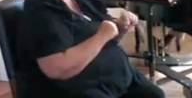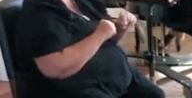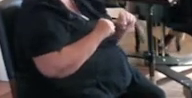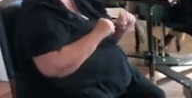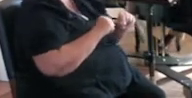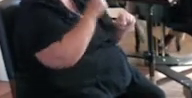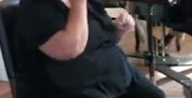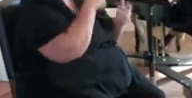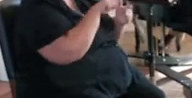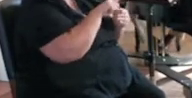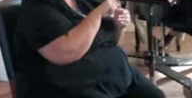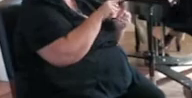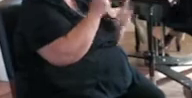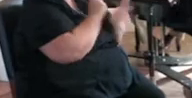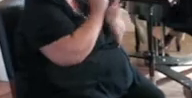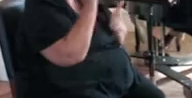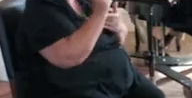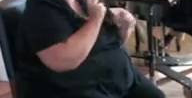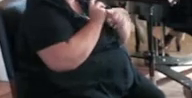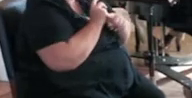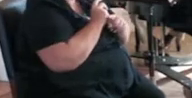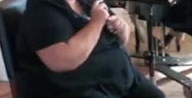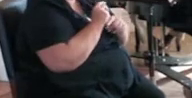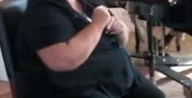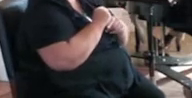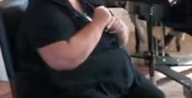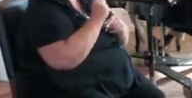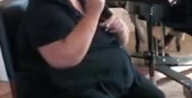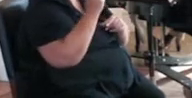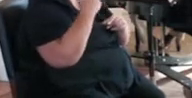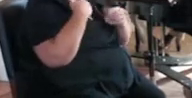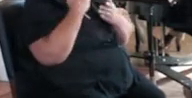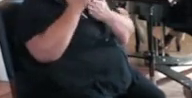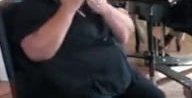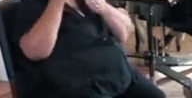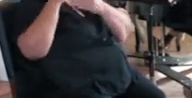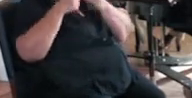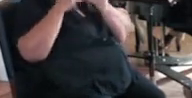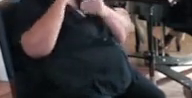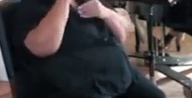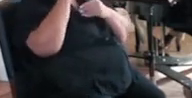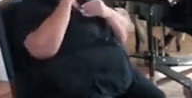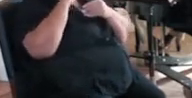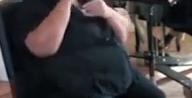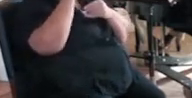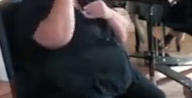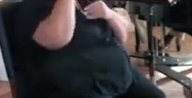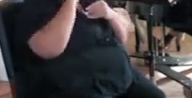Judy and her ecclesiastical council on next Saturday.